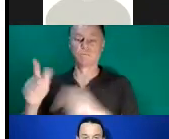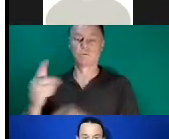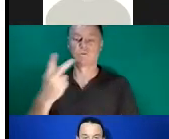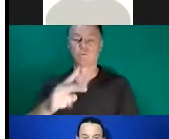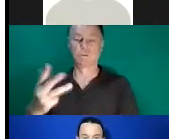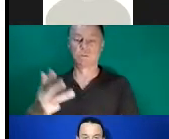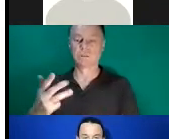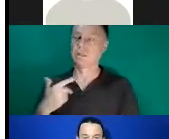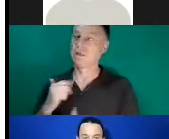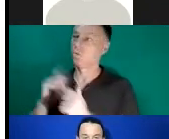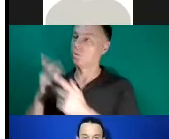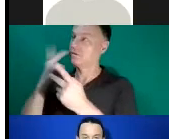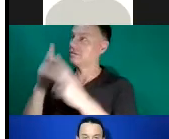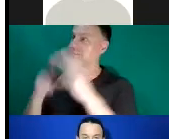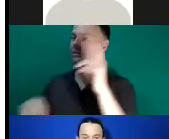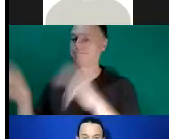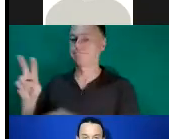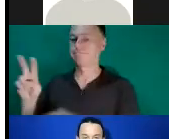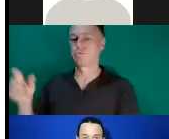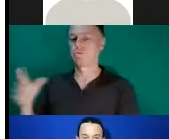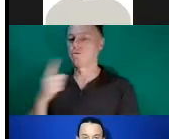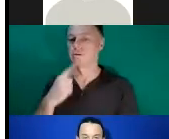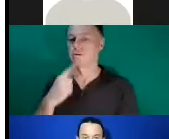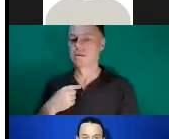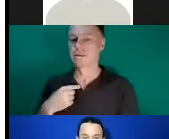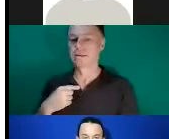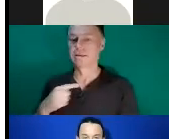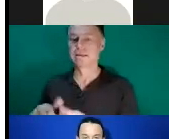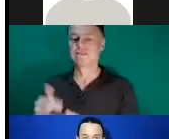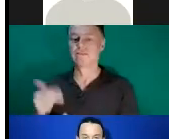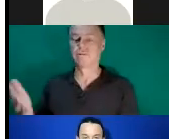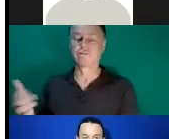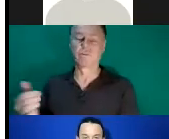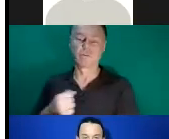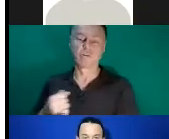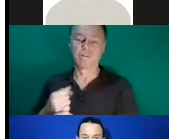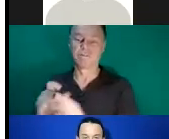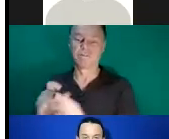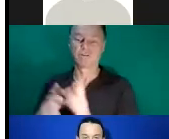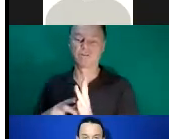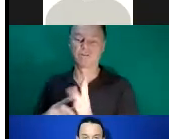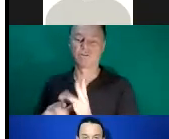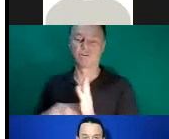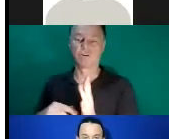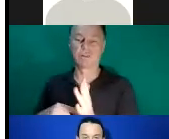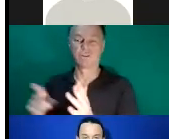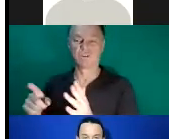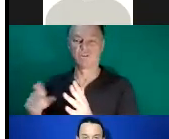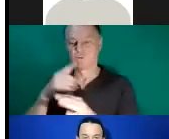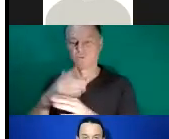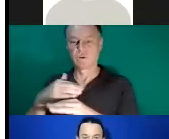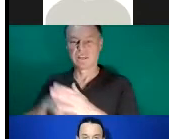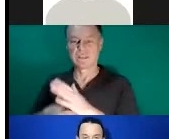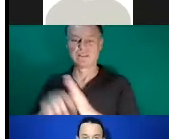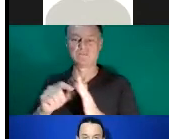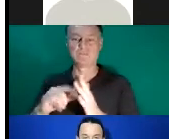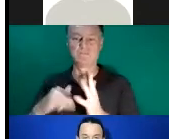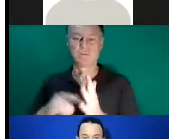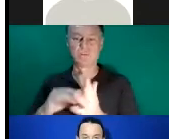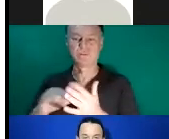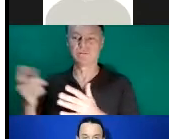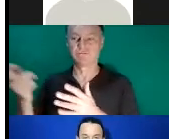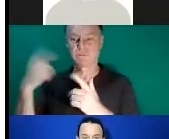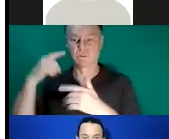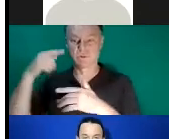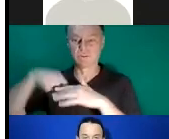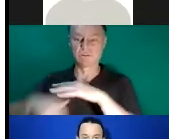the site and was told that if you offer coffee and donuts to the postal workers, they can take you into the basement of